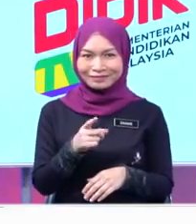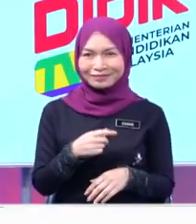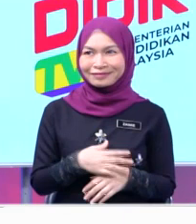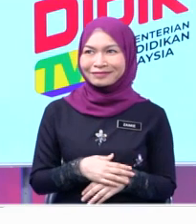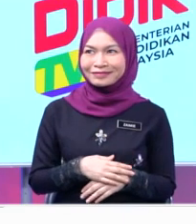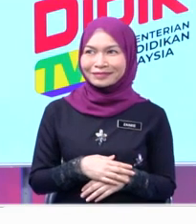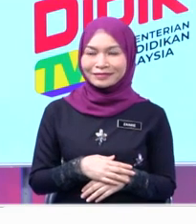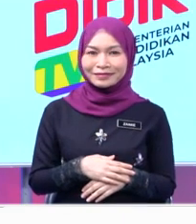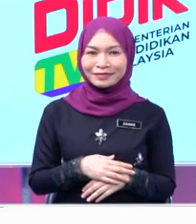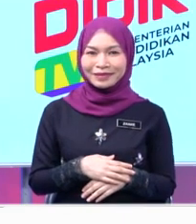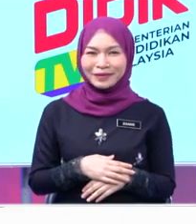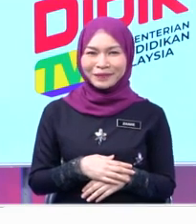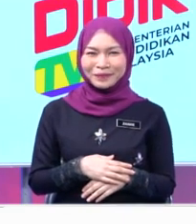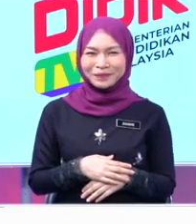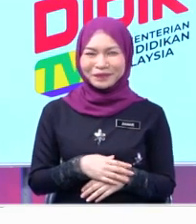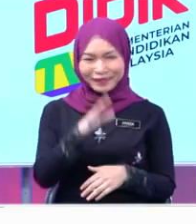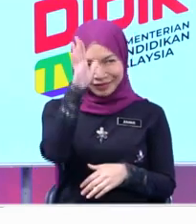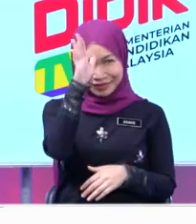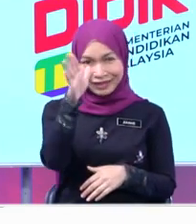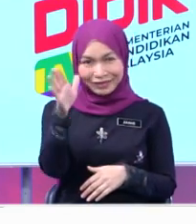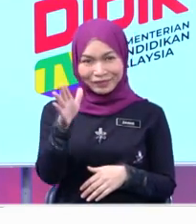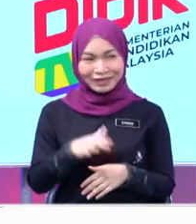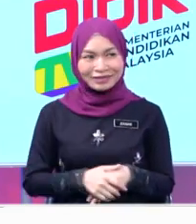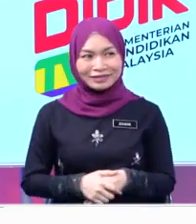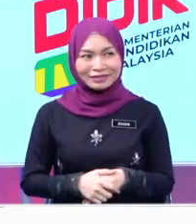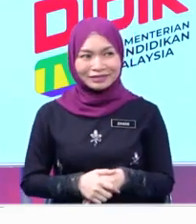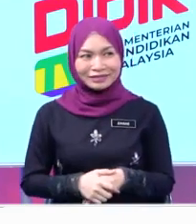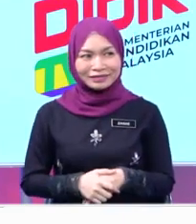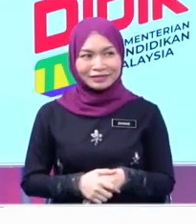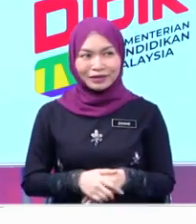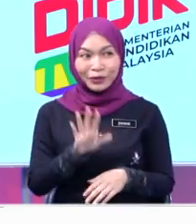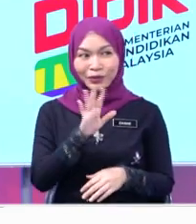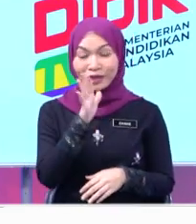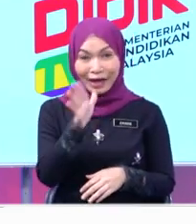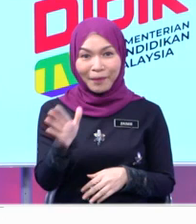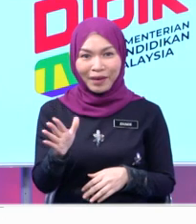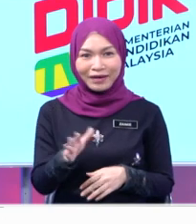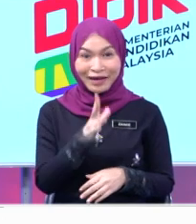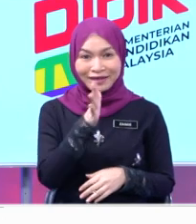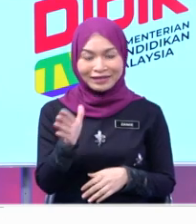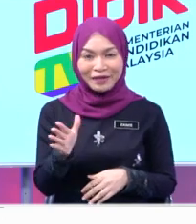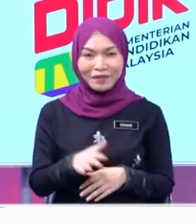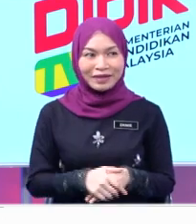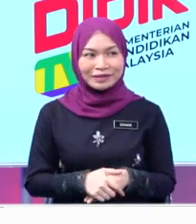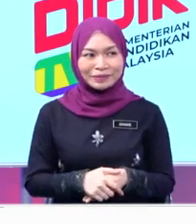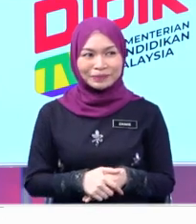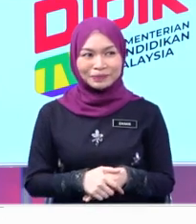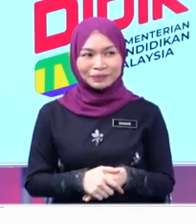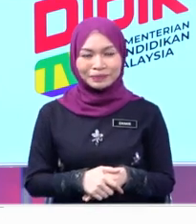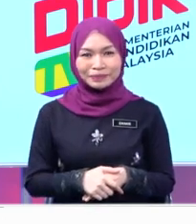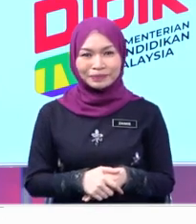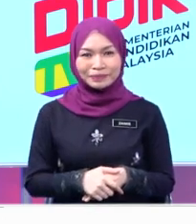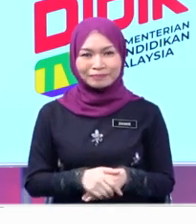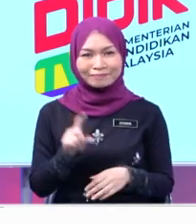The grandma. Same, Yes. same. Why? Why is it funny? What's the mistake there?